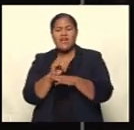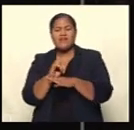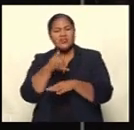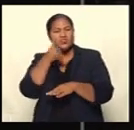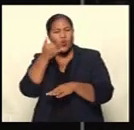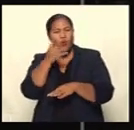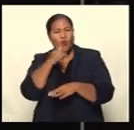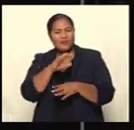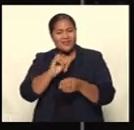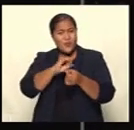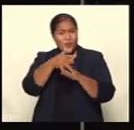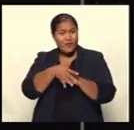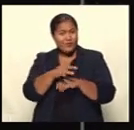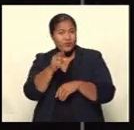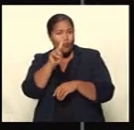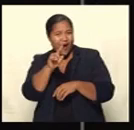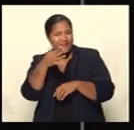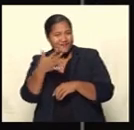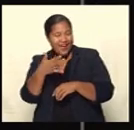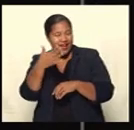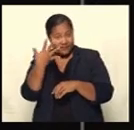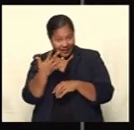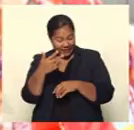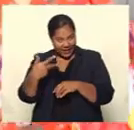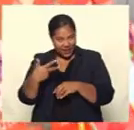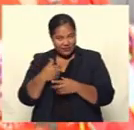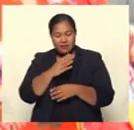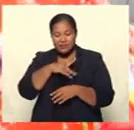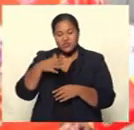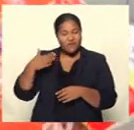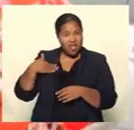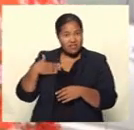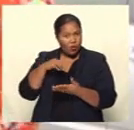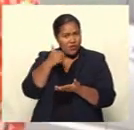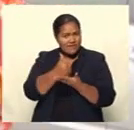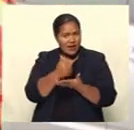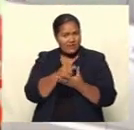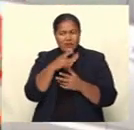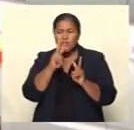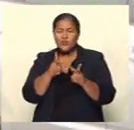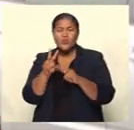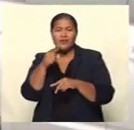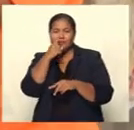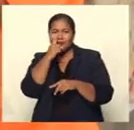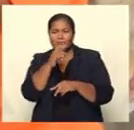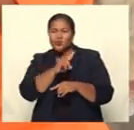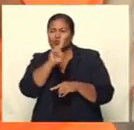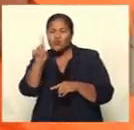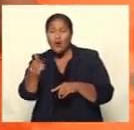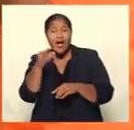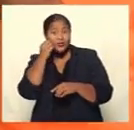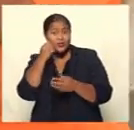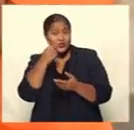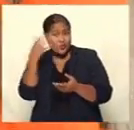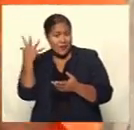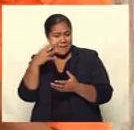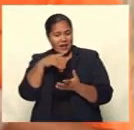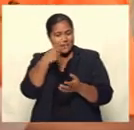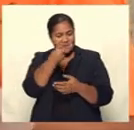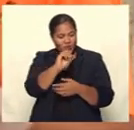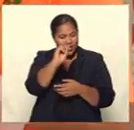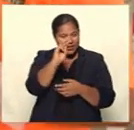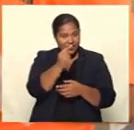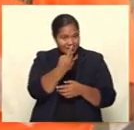the COVID-19 hotline on 158. The Ministry of Health confirms they are looking for people who were at the supermarket on the 20th